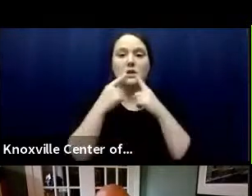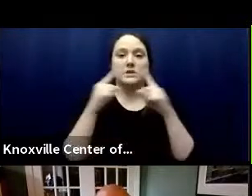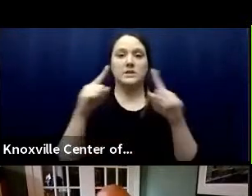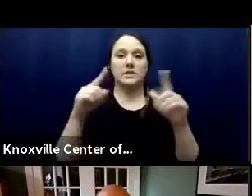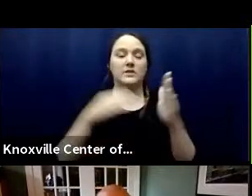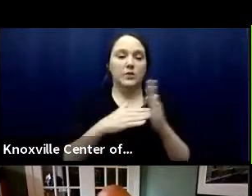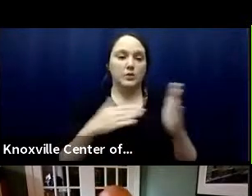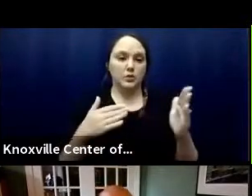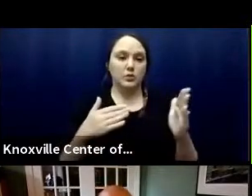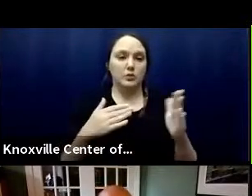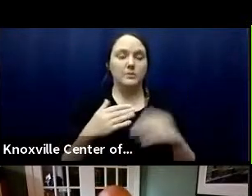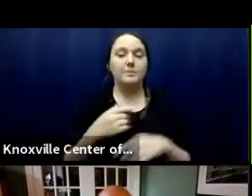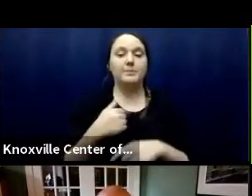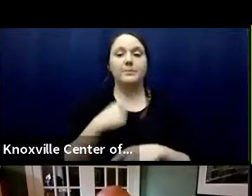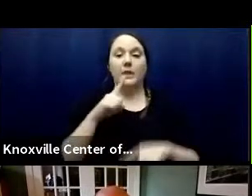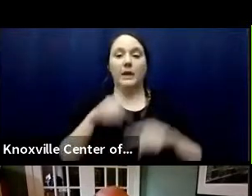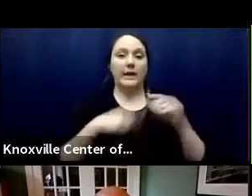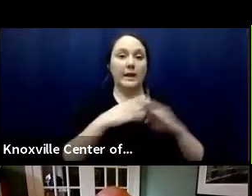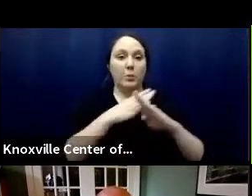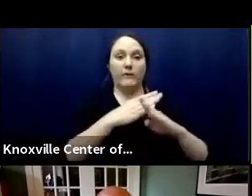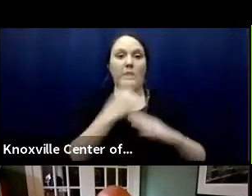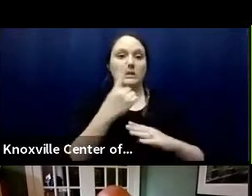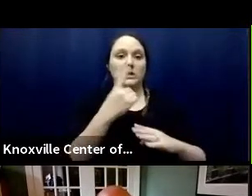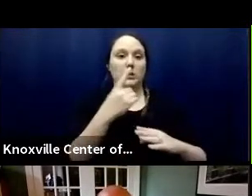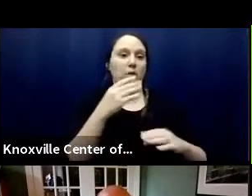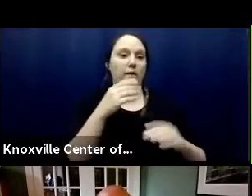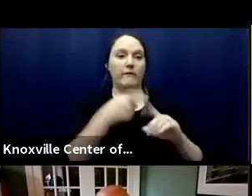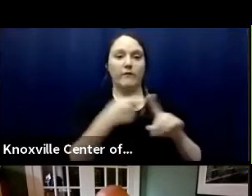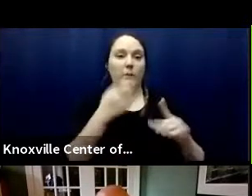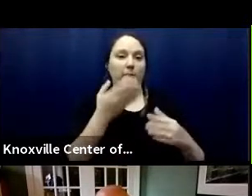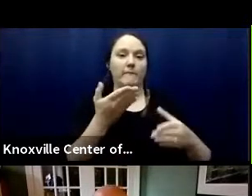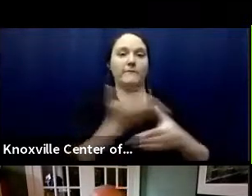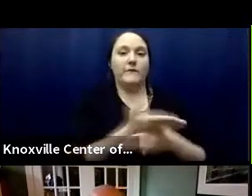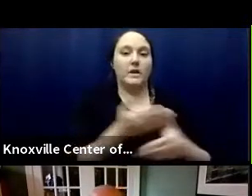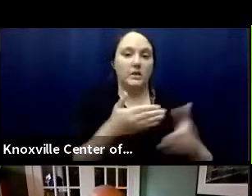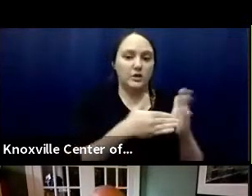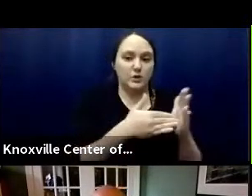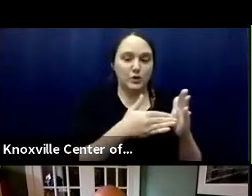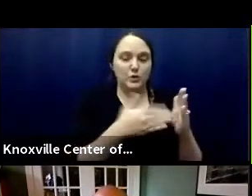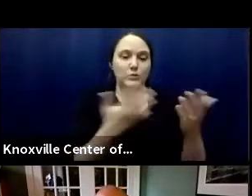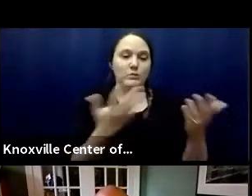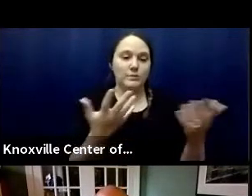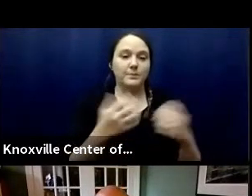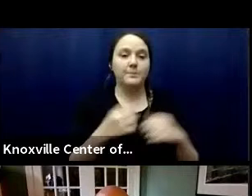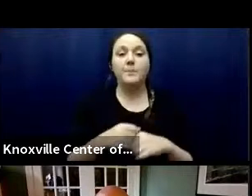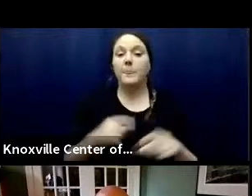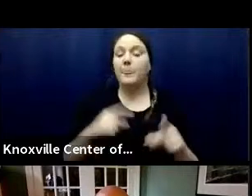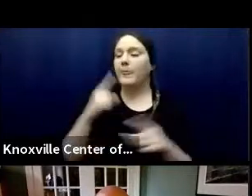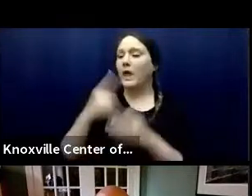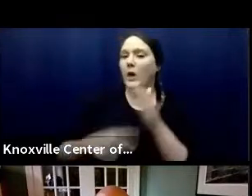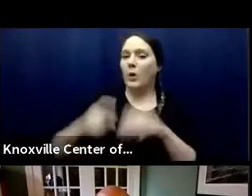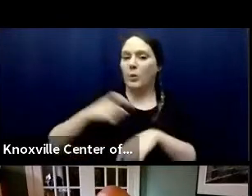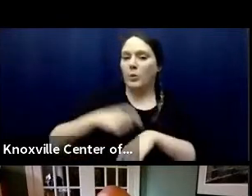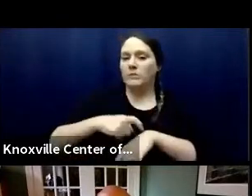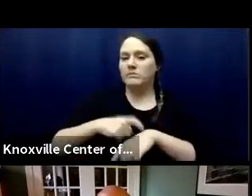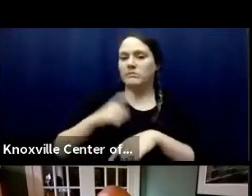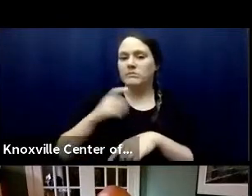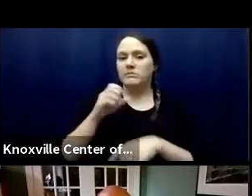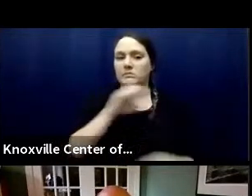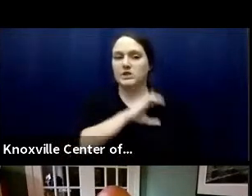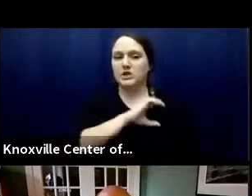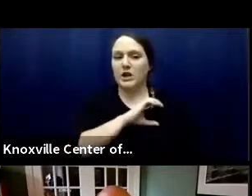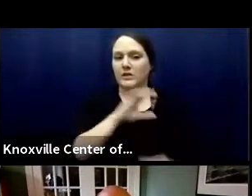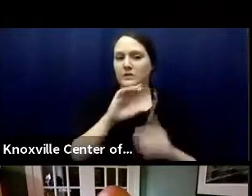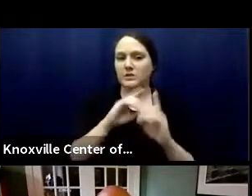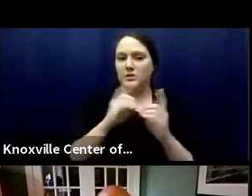lawsuit. But of course, I can't prevent someone from filing one on the front end. And at what point would the sheriff's